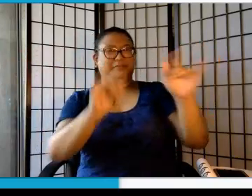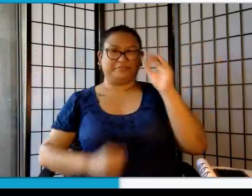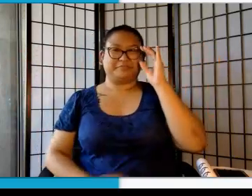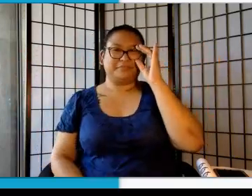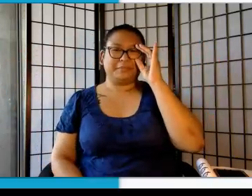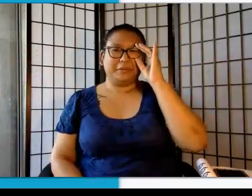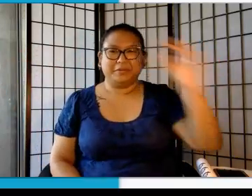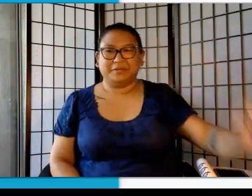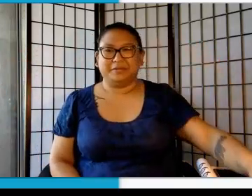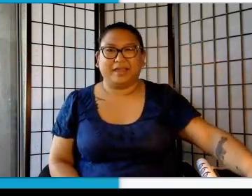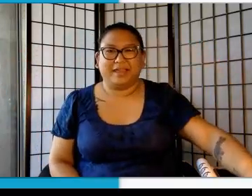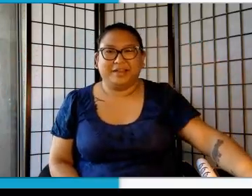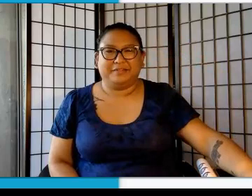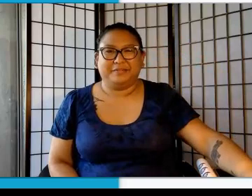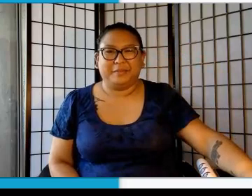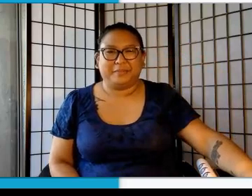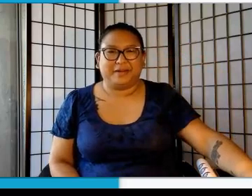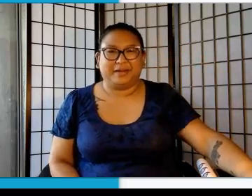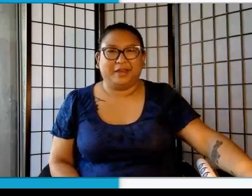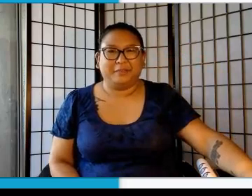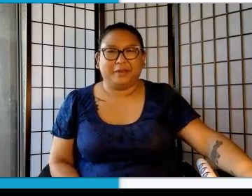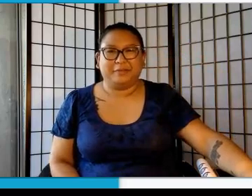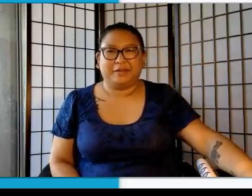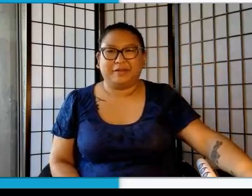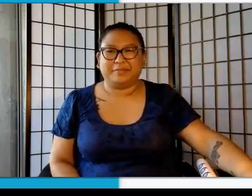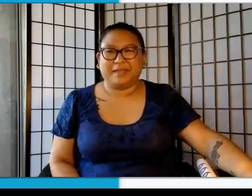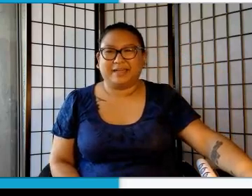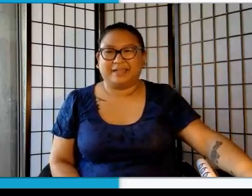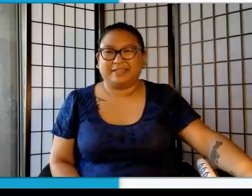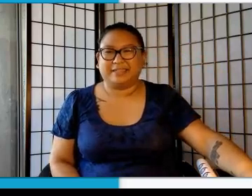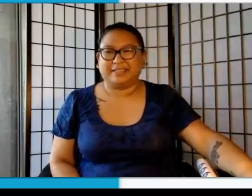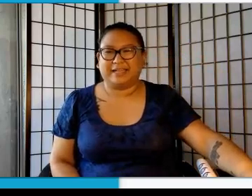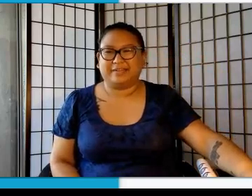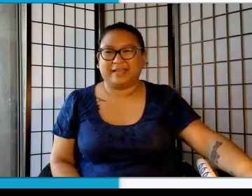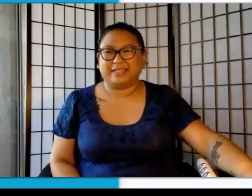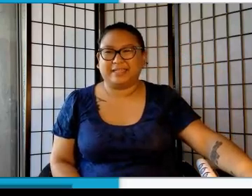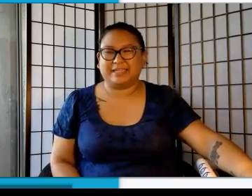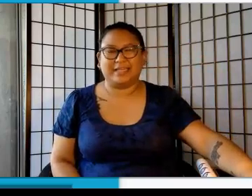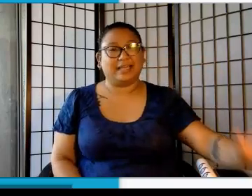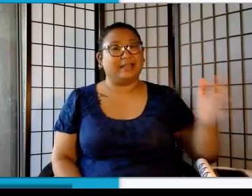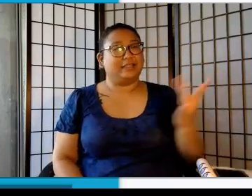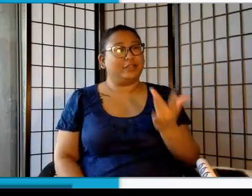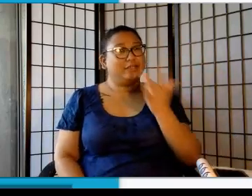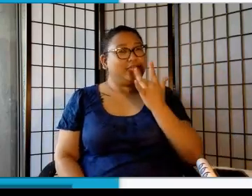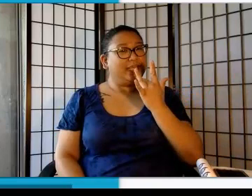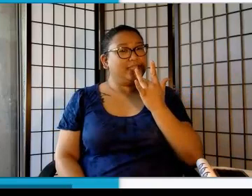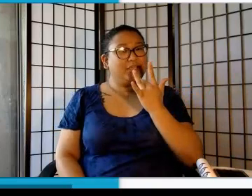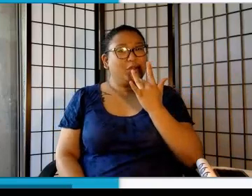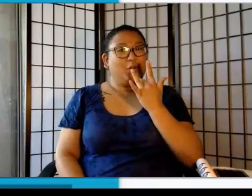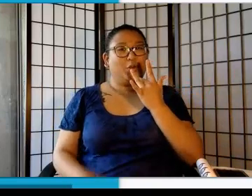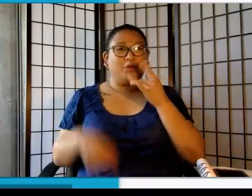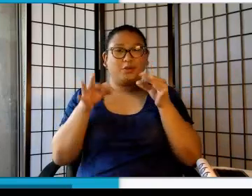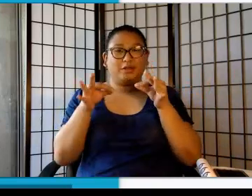ew. Okay, remember, non-manual markers matter. All right. These are your